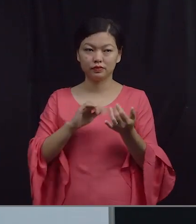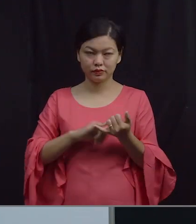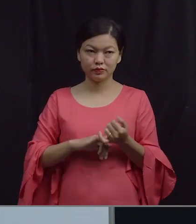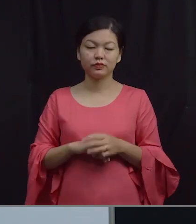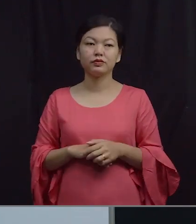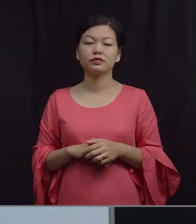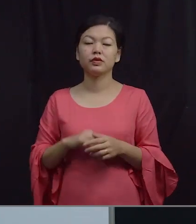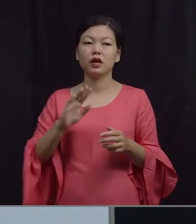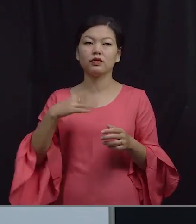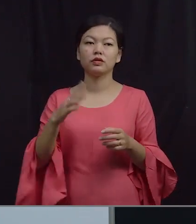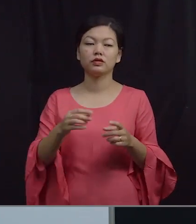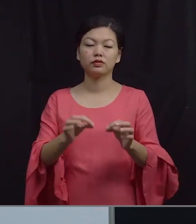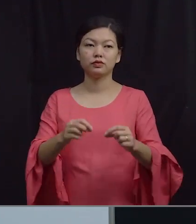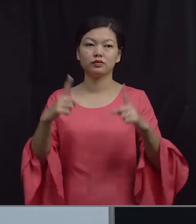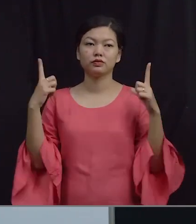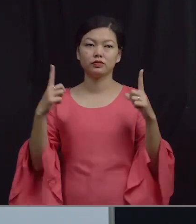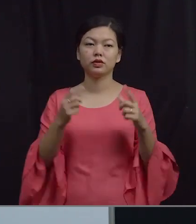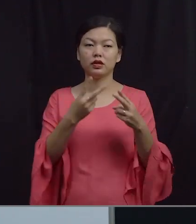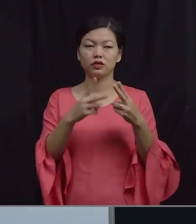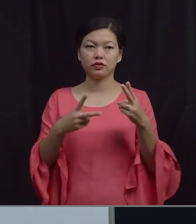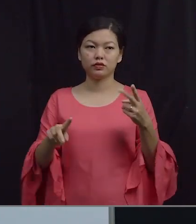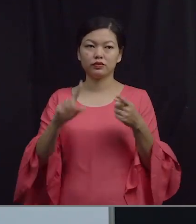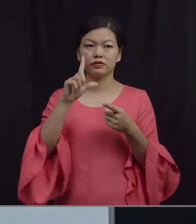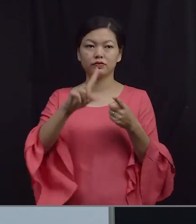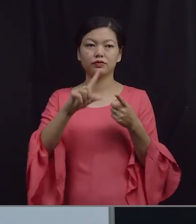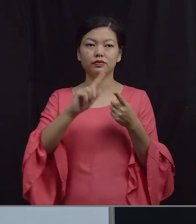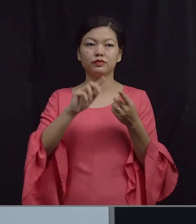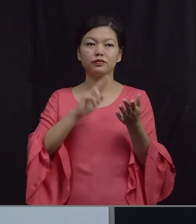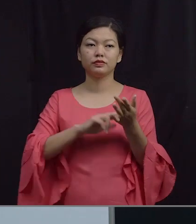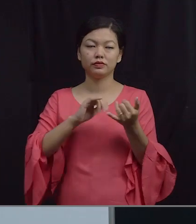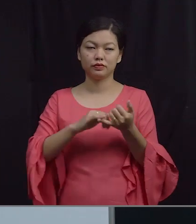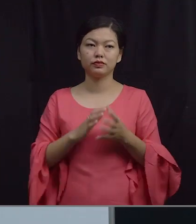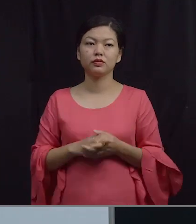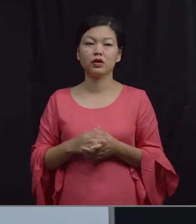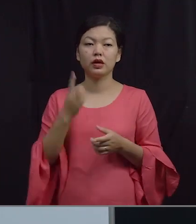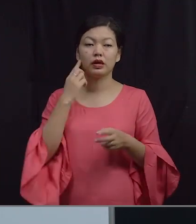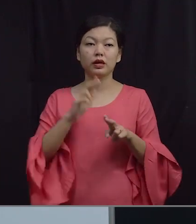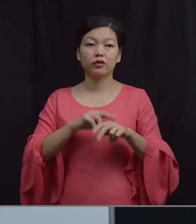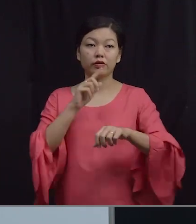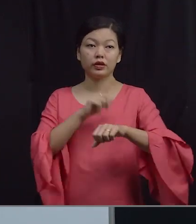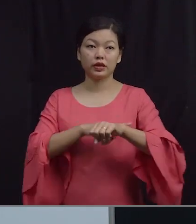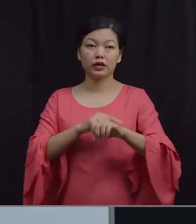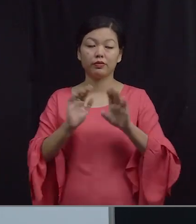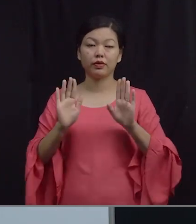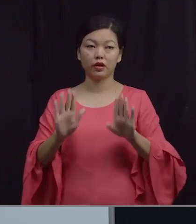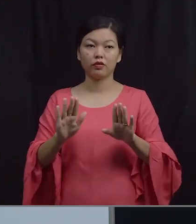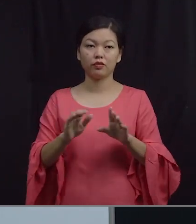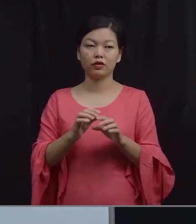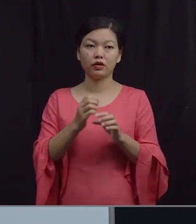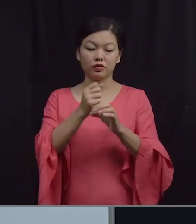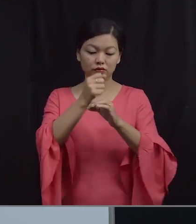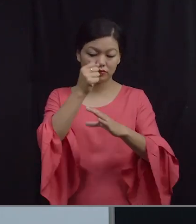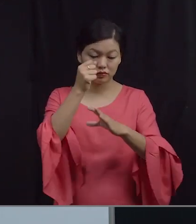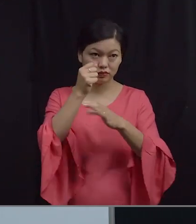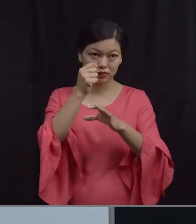in contact and like this and prism and all, and if time allows we will discuss optical instruments like microscope, like